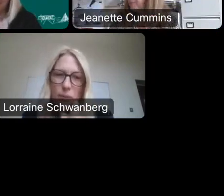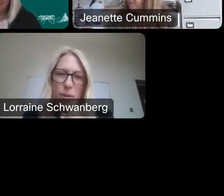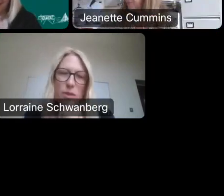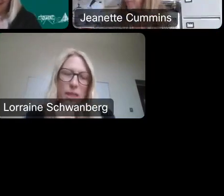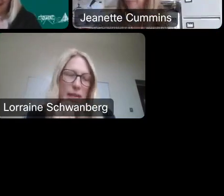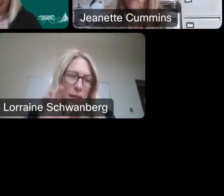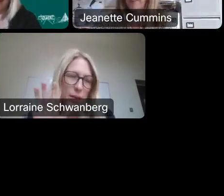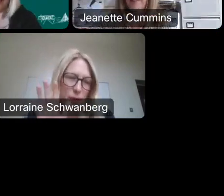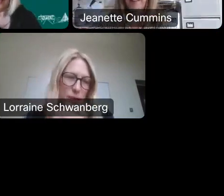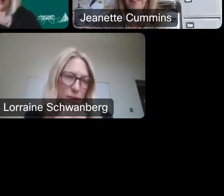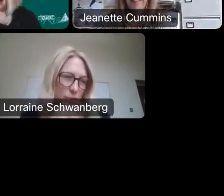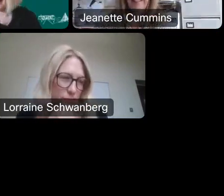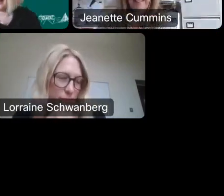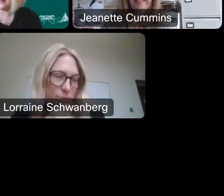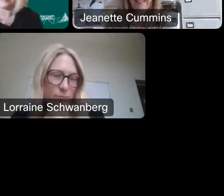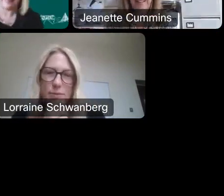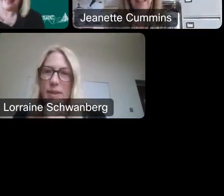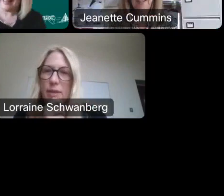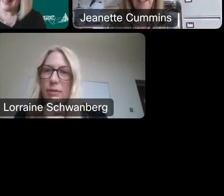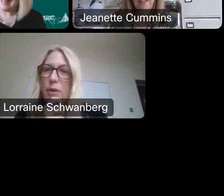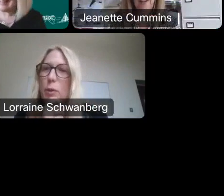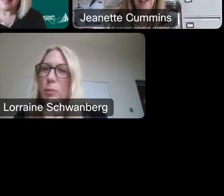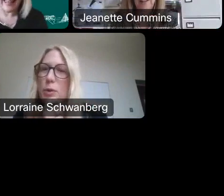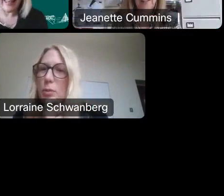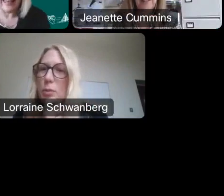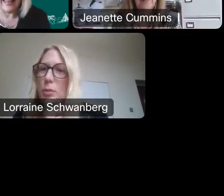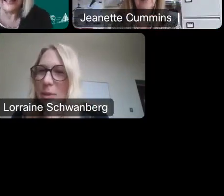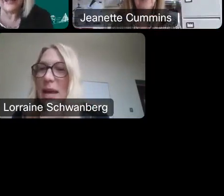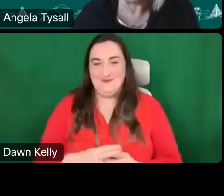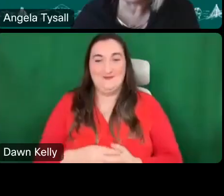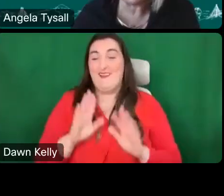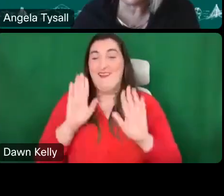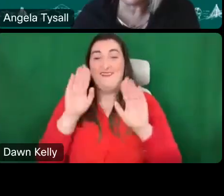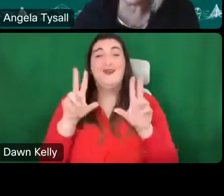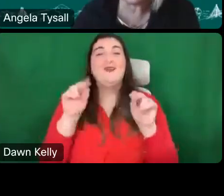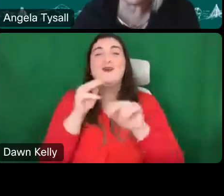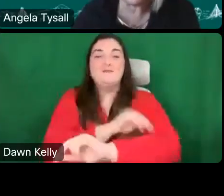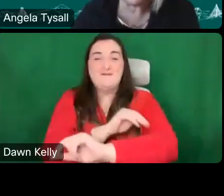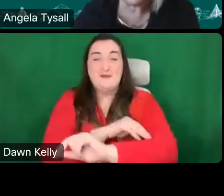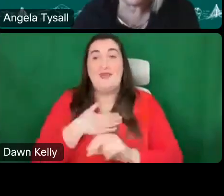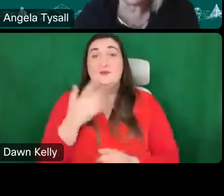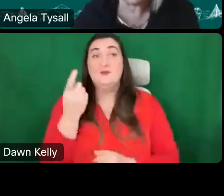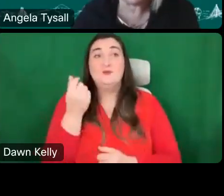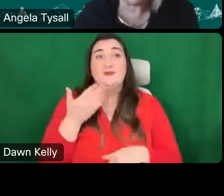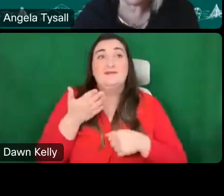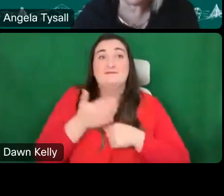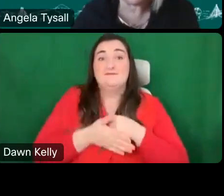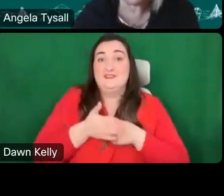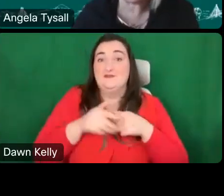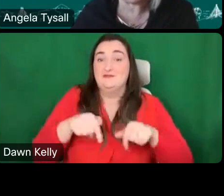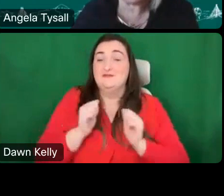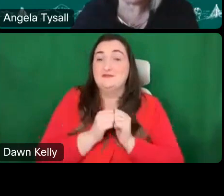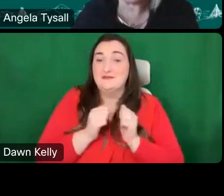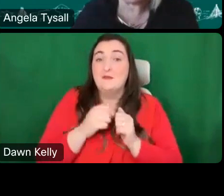raised my hand. Apologies. That's absolutely perfect. That's perfect. And just to say, we're just coming to the end of the session, but to thank Jeanette and to thank